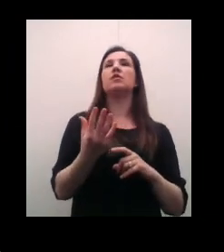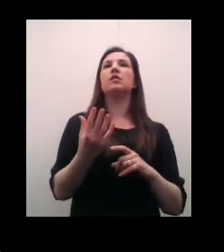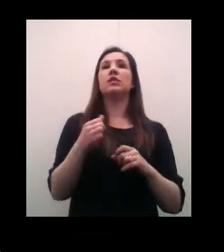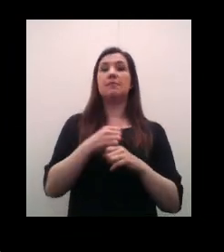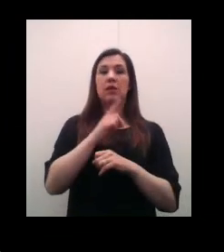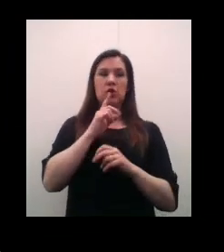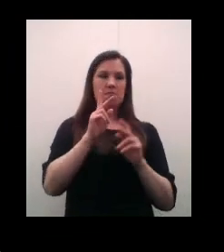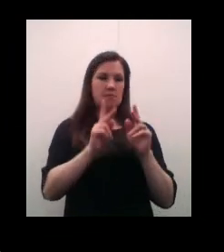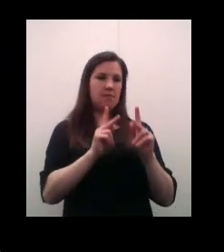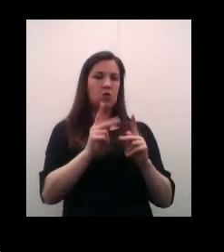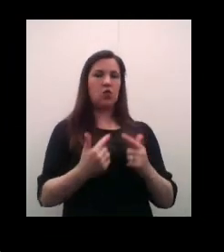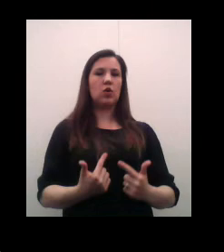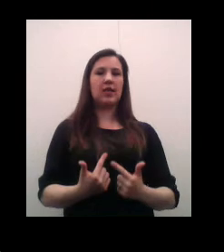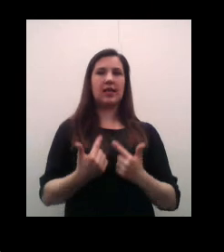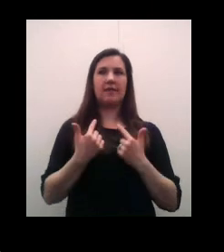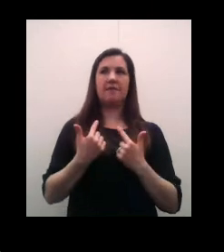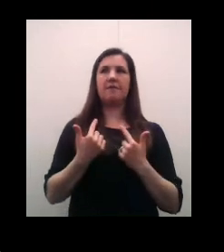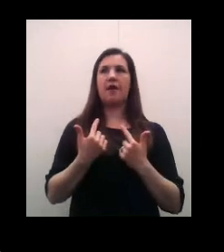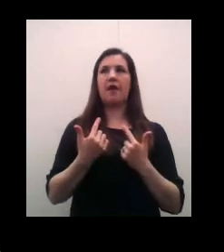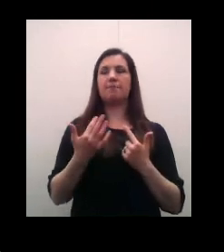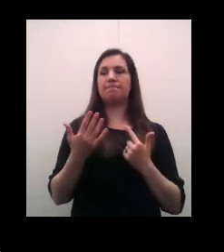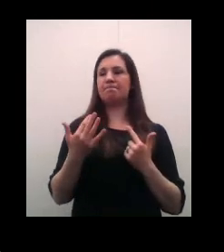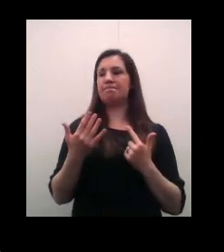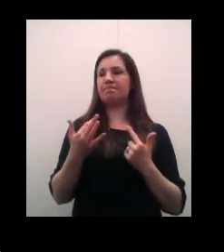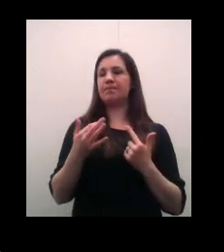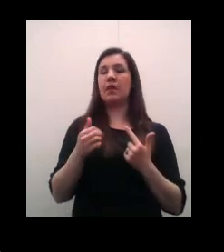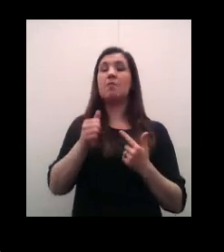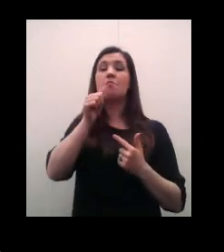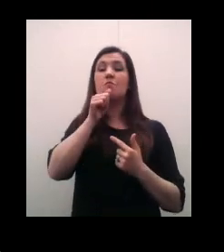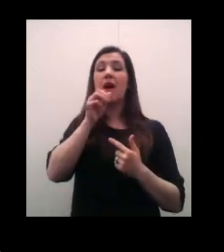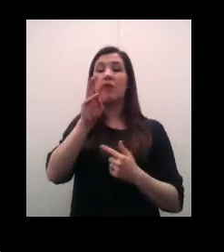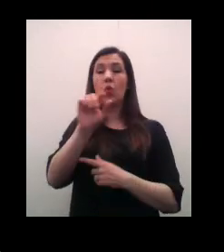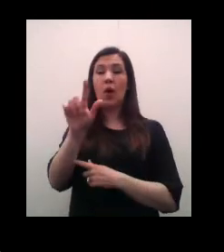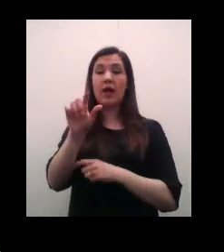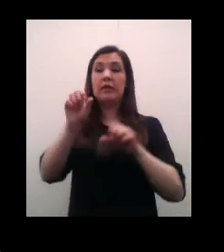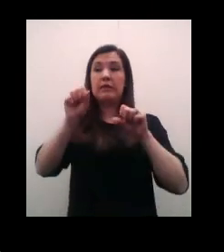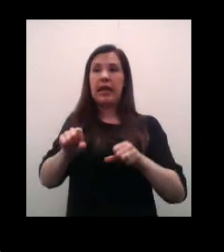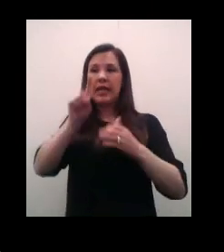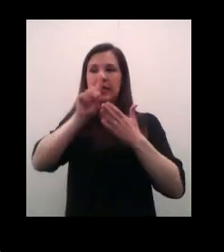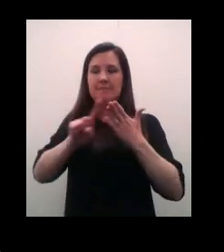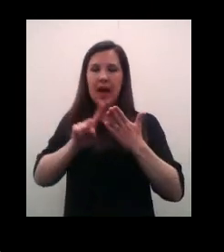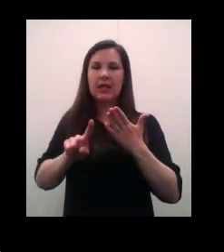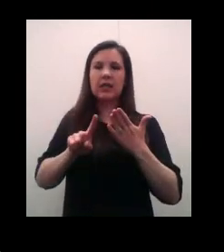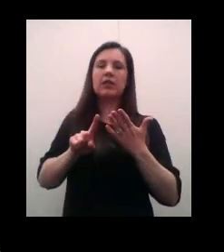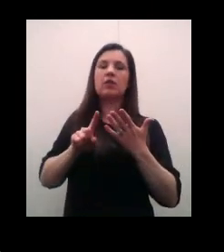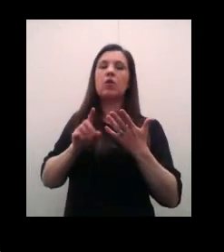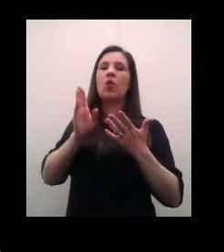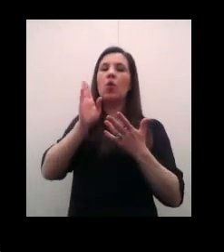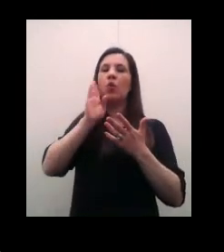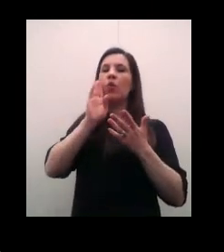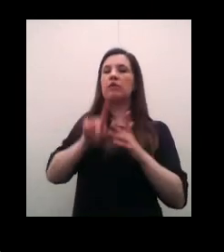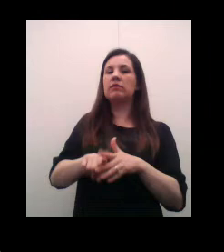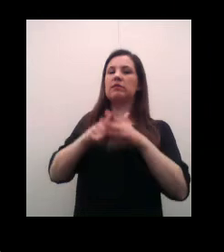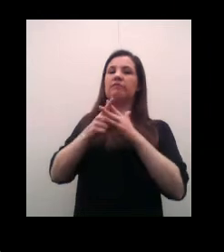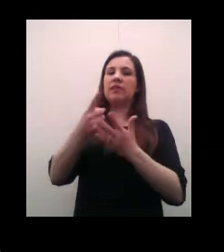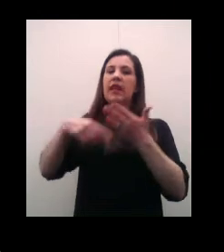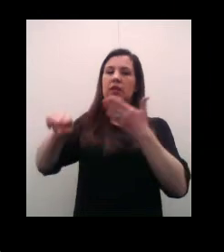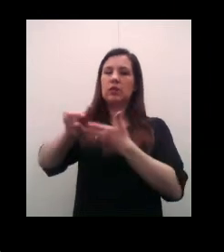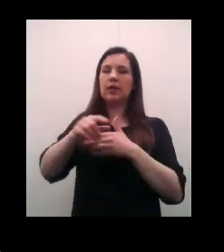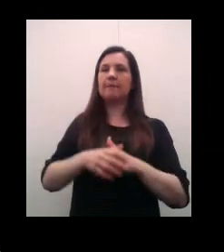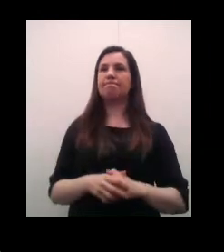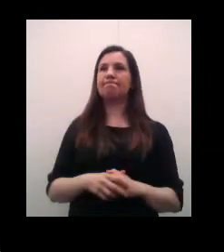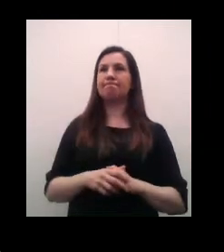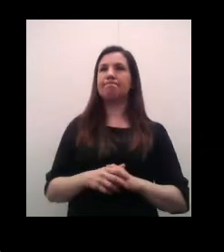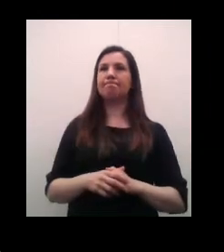people who live on property with private wells can get inspected. So we'll be able to launch that next week.